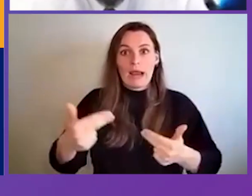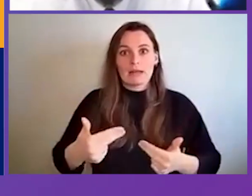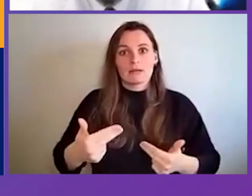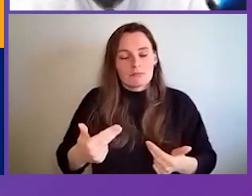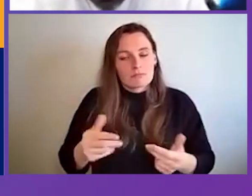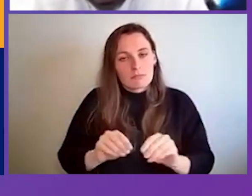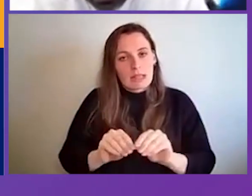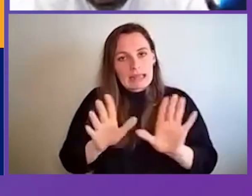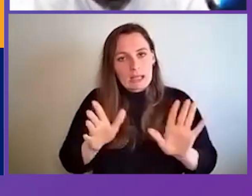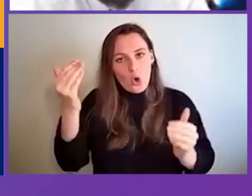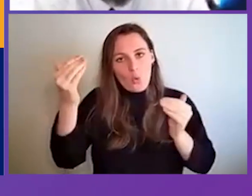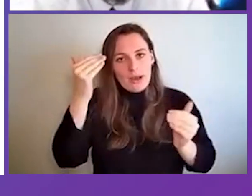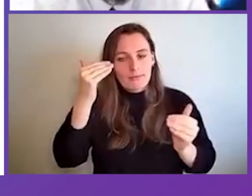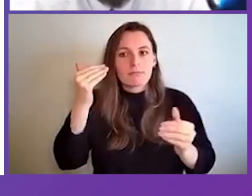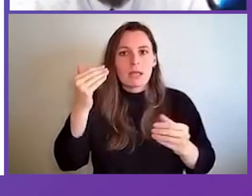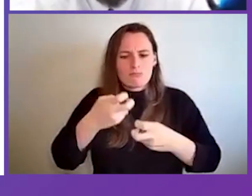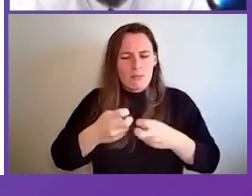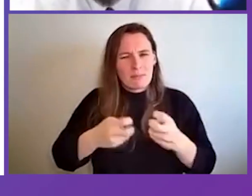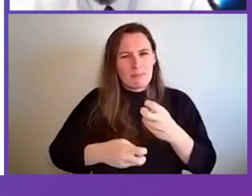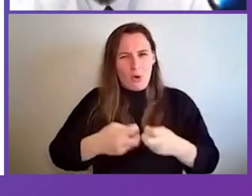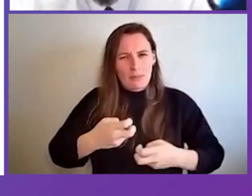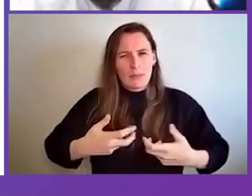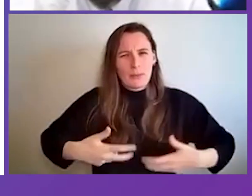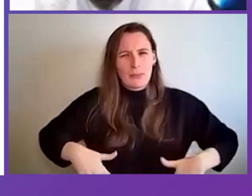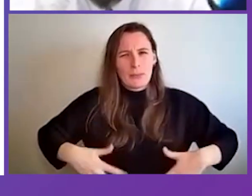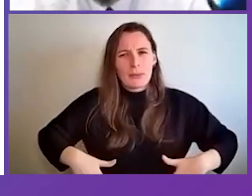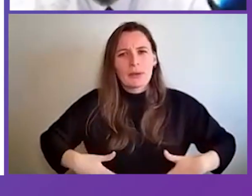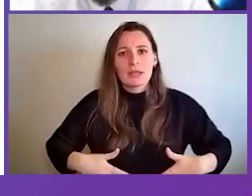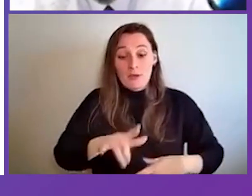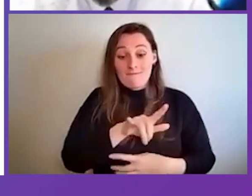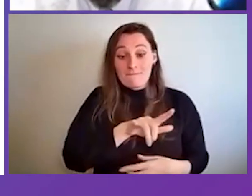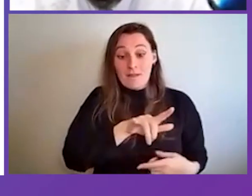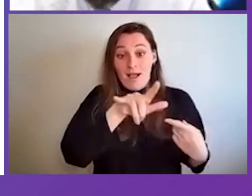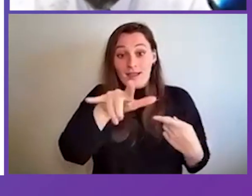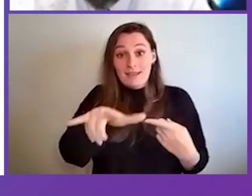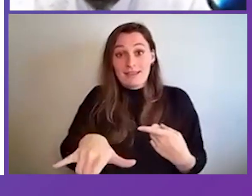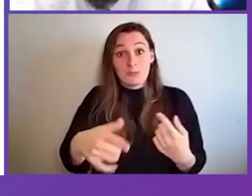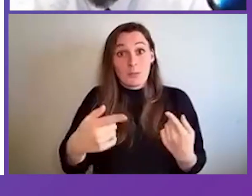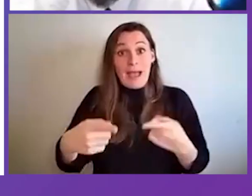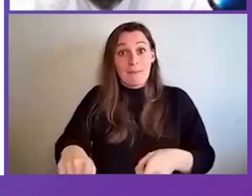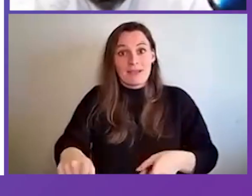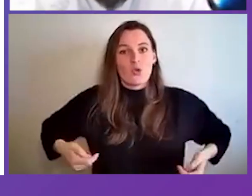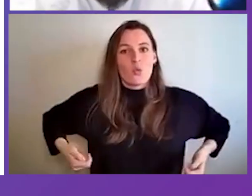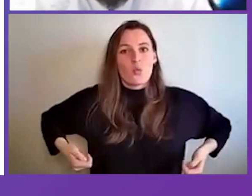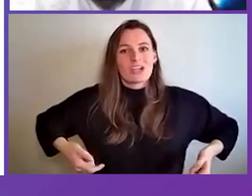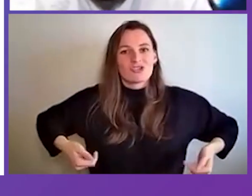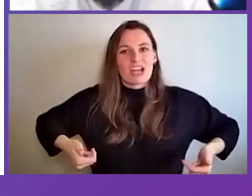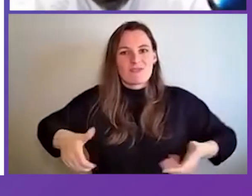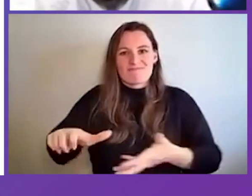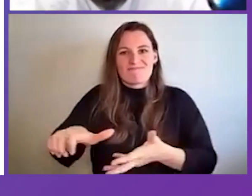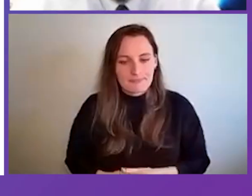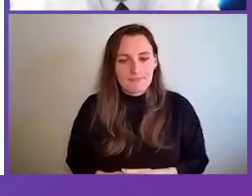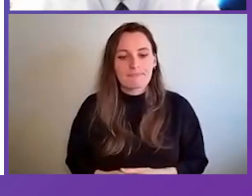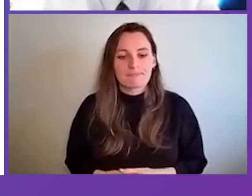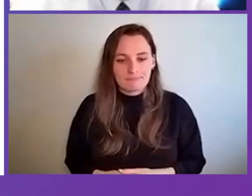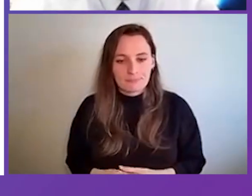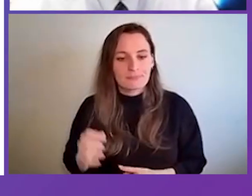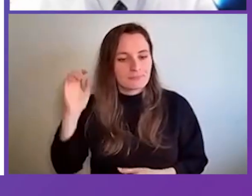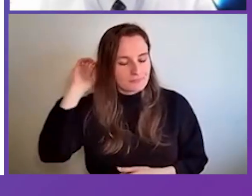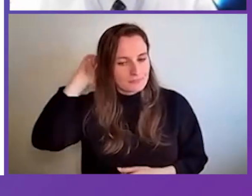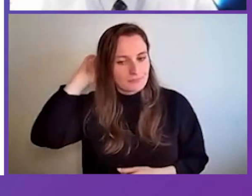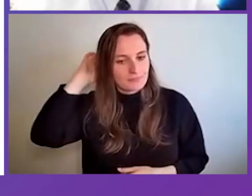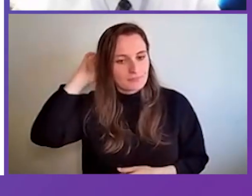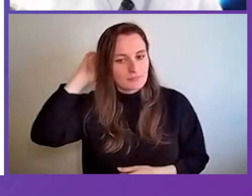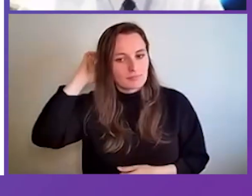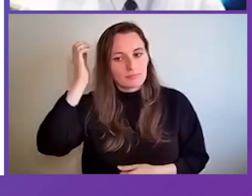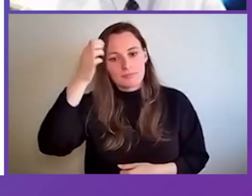We know that wheelchairs get damaged quite a bit during air travel, and we're trying to figure out how to prevent that from happening. This project is